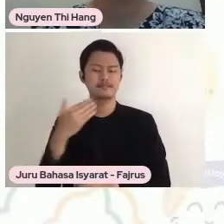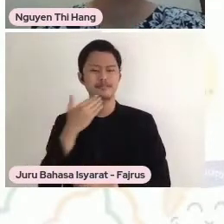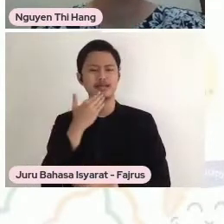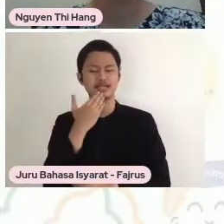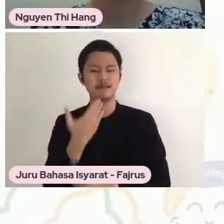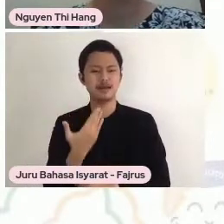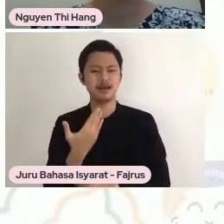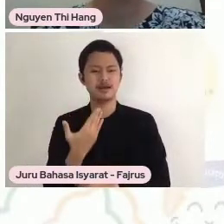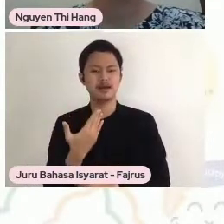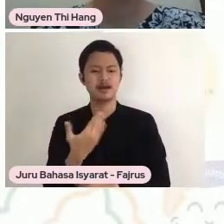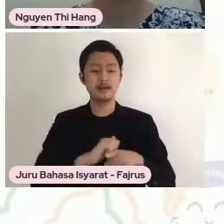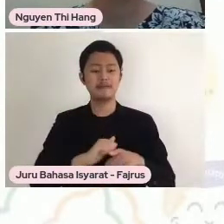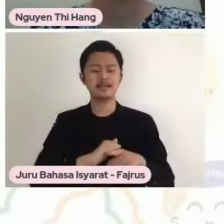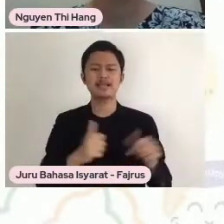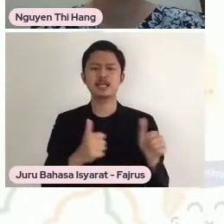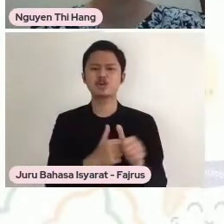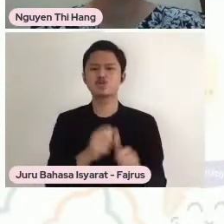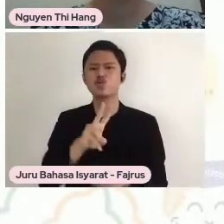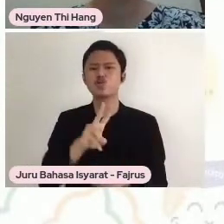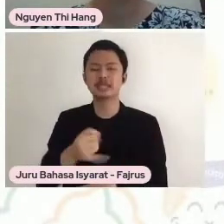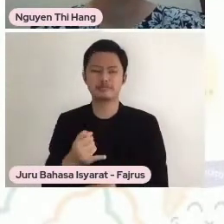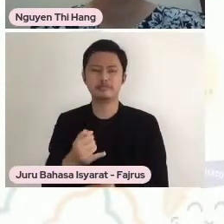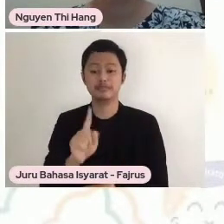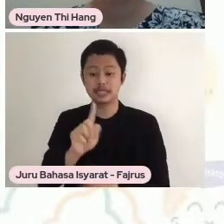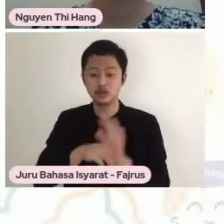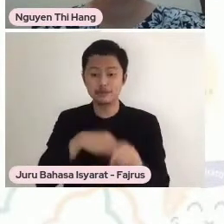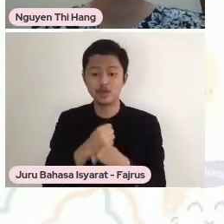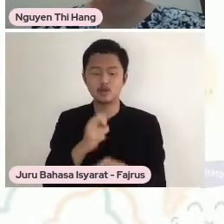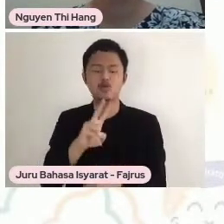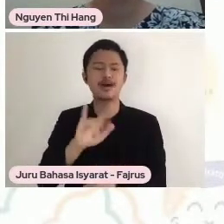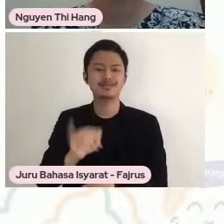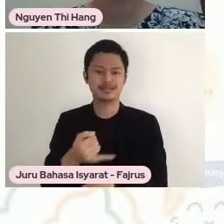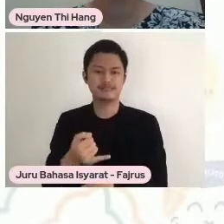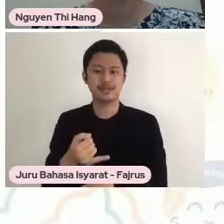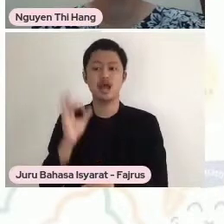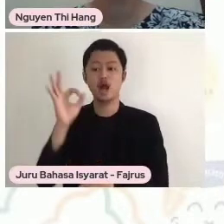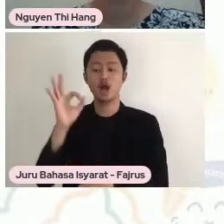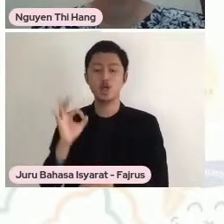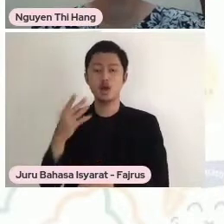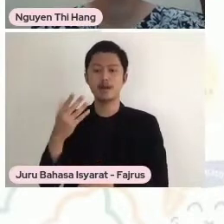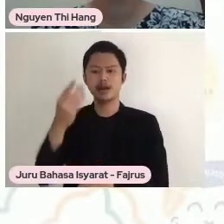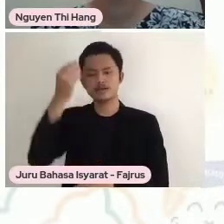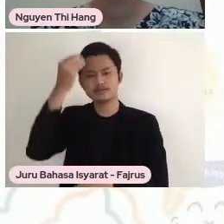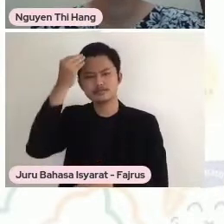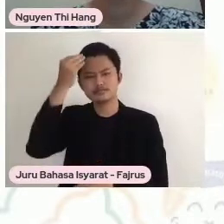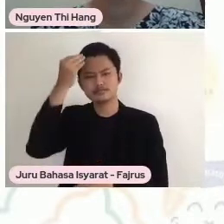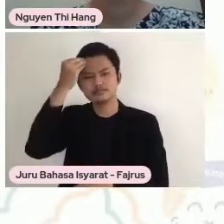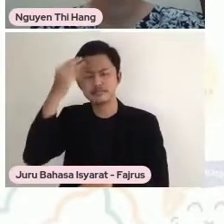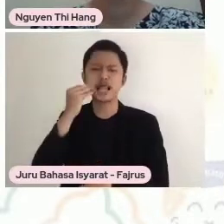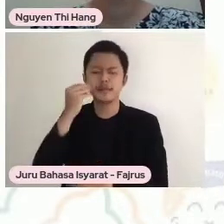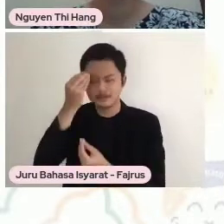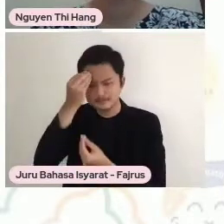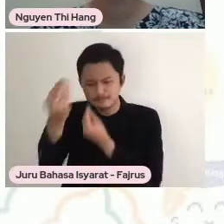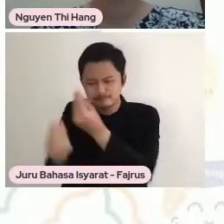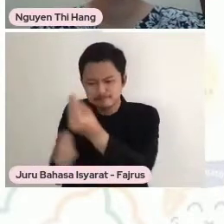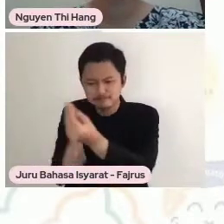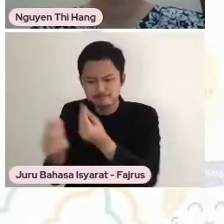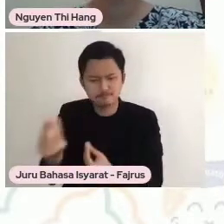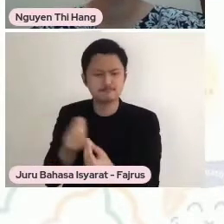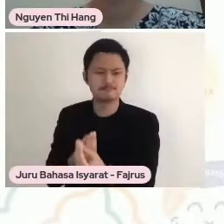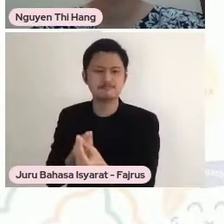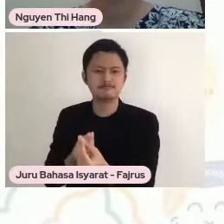mengikuti workshop ini 2 jam per minggu ya. Kemudian para orang tua ini saling share pengalaman mereka. Wow,